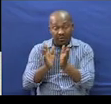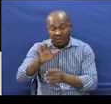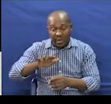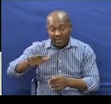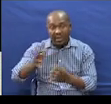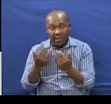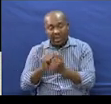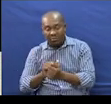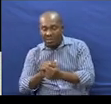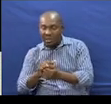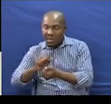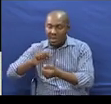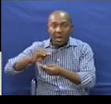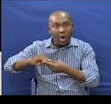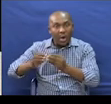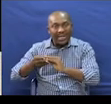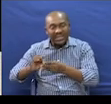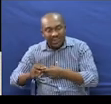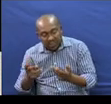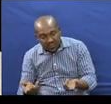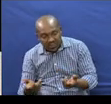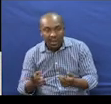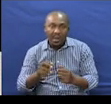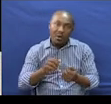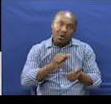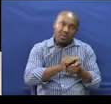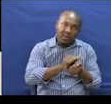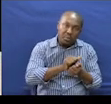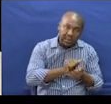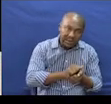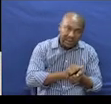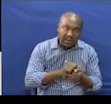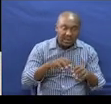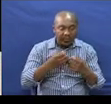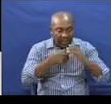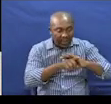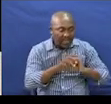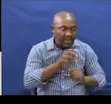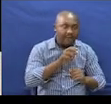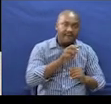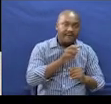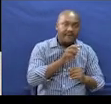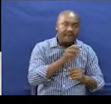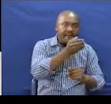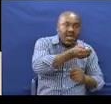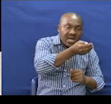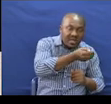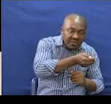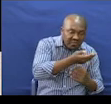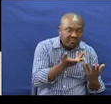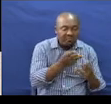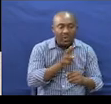a village, such as a district, such as a region, such as a country, or such as a